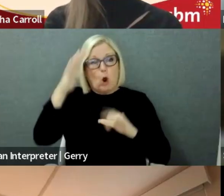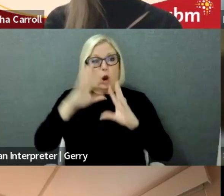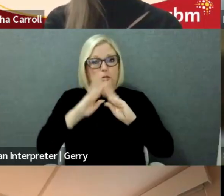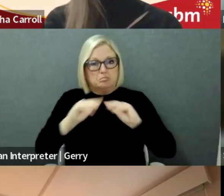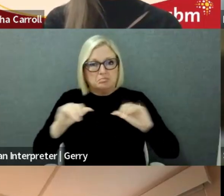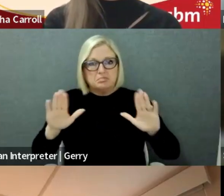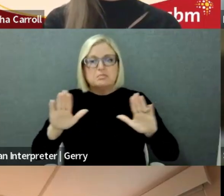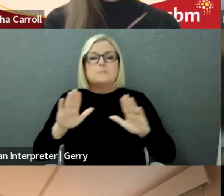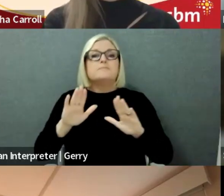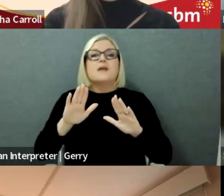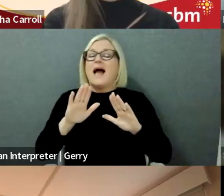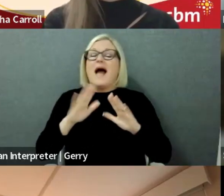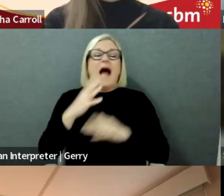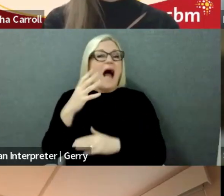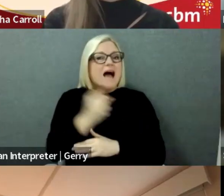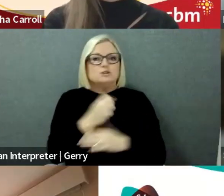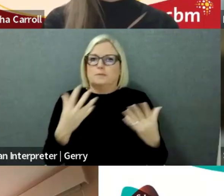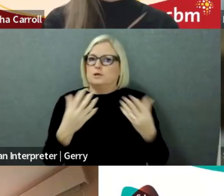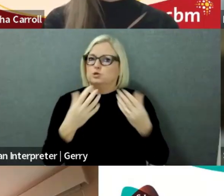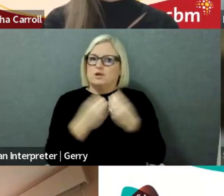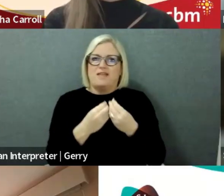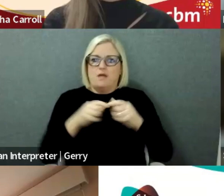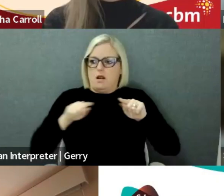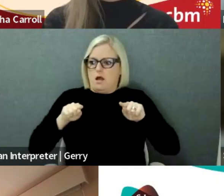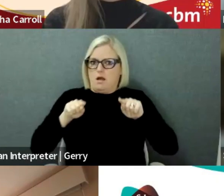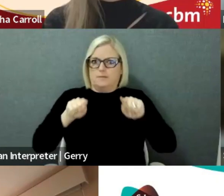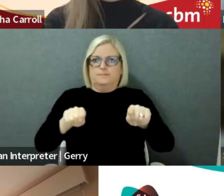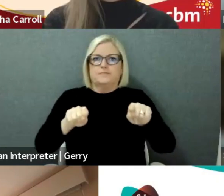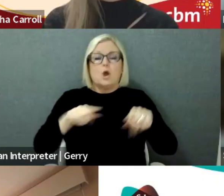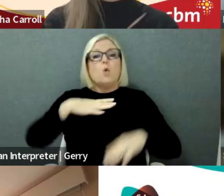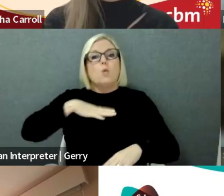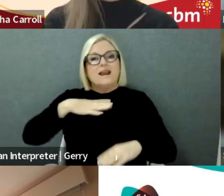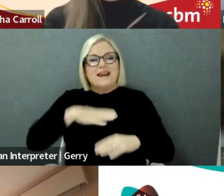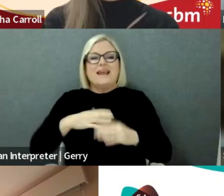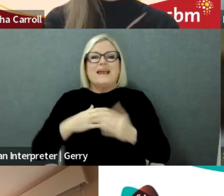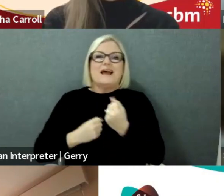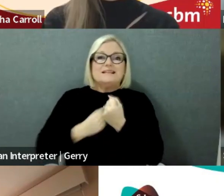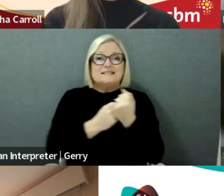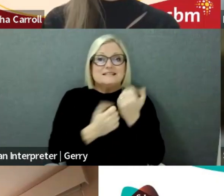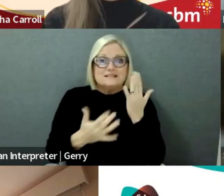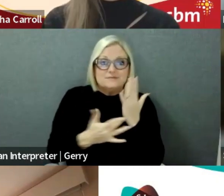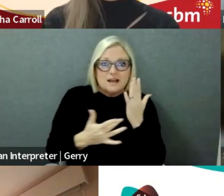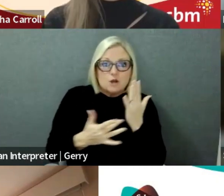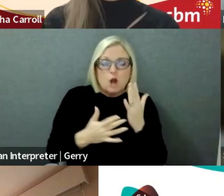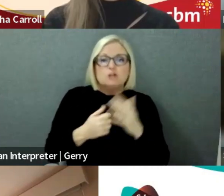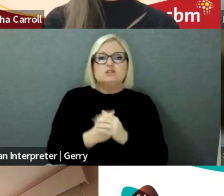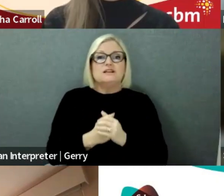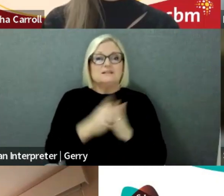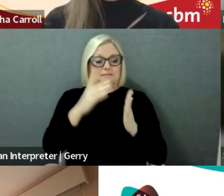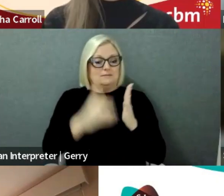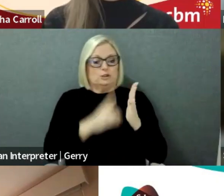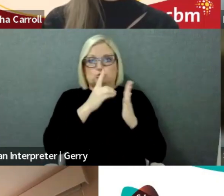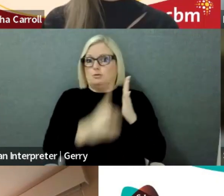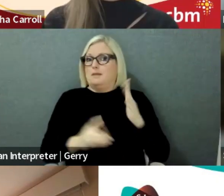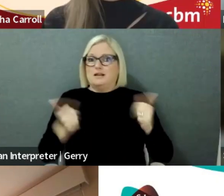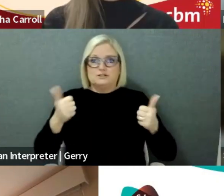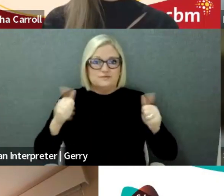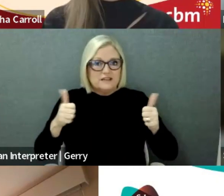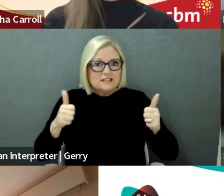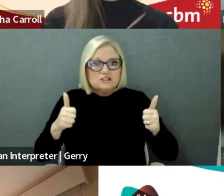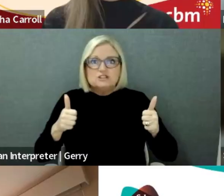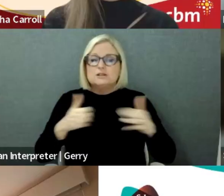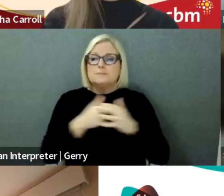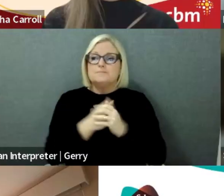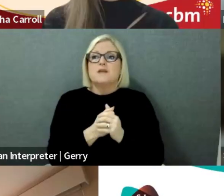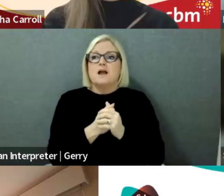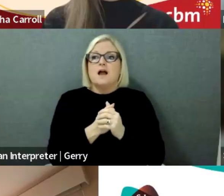to services, assistive technology, non-discrimination, and social protection. We also heard a strong call for governments and